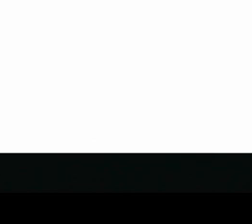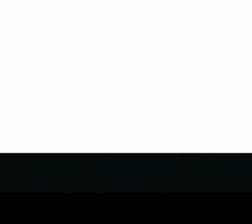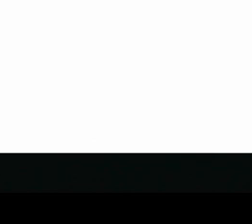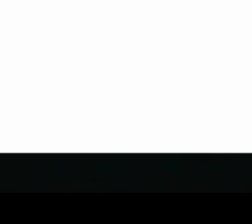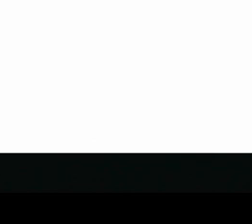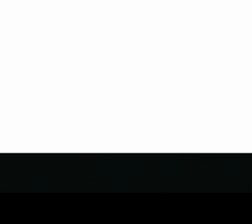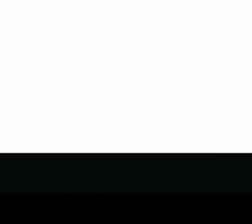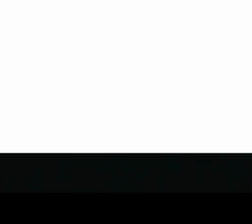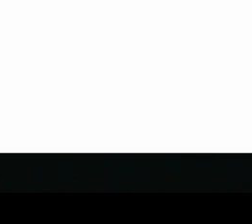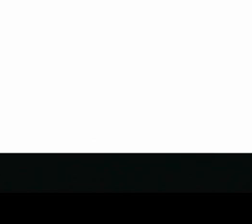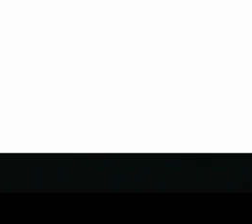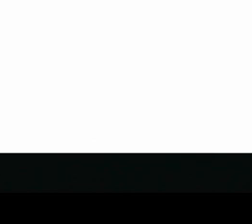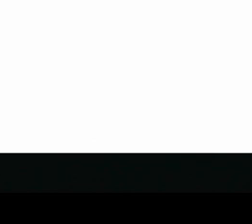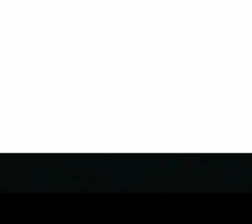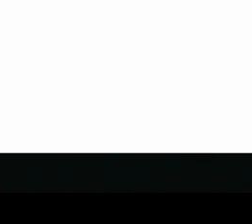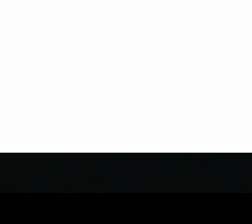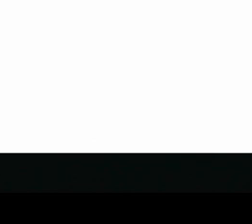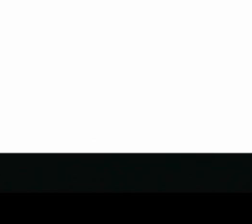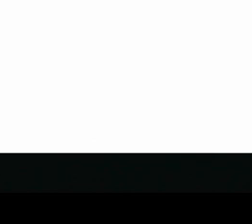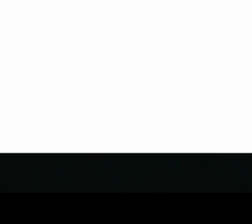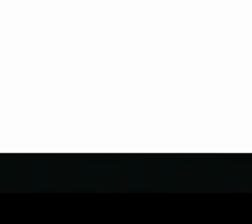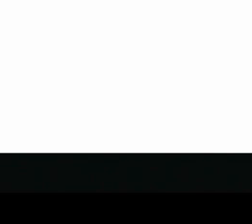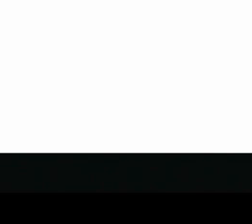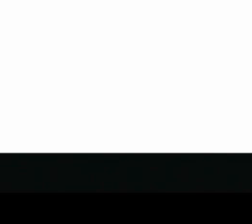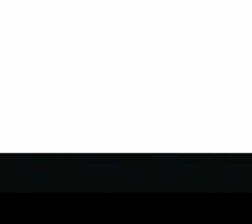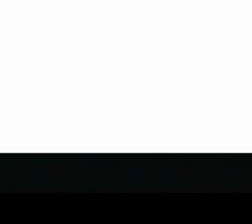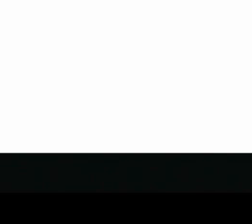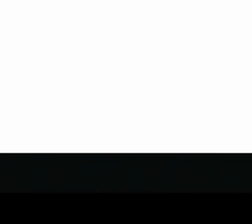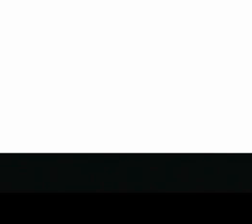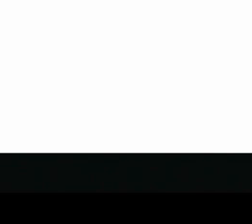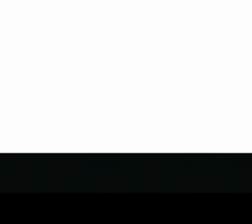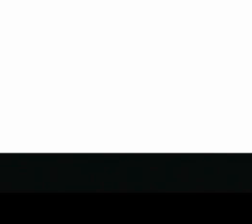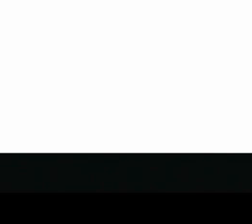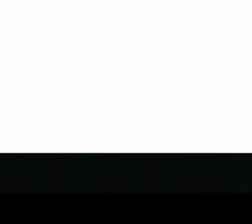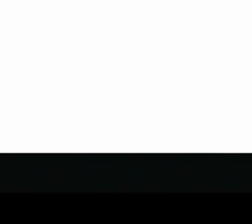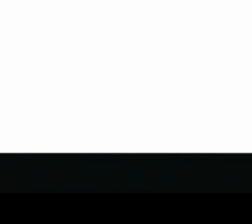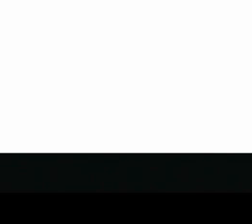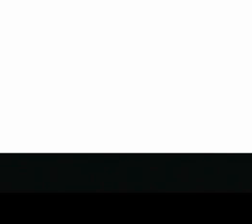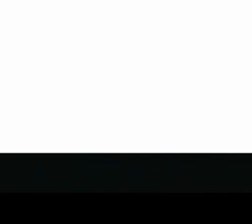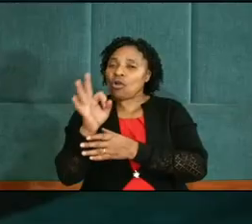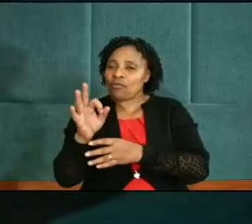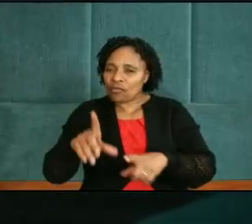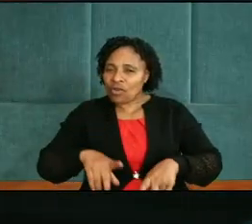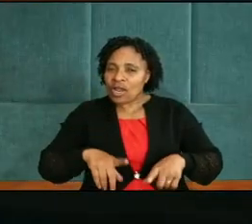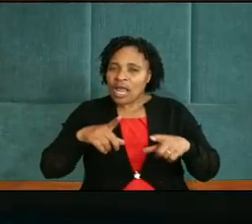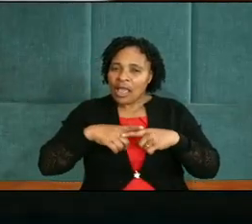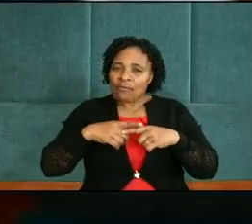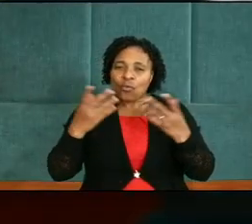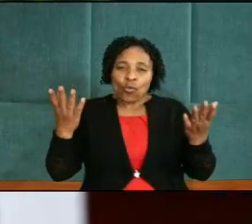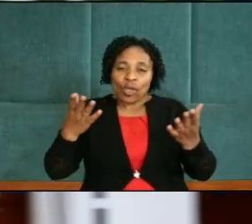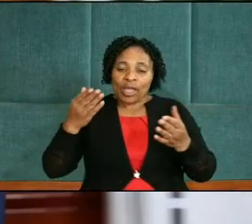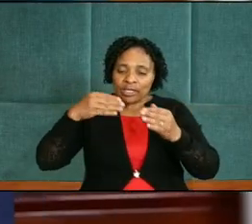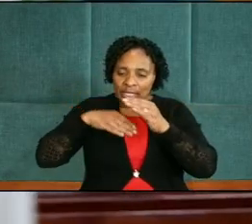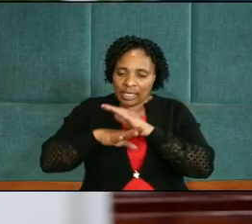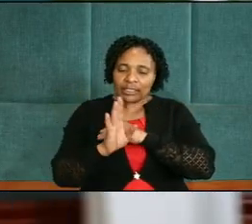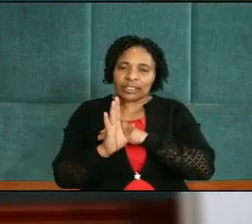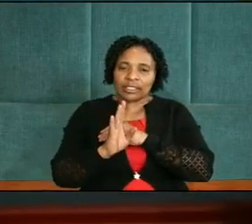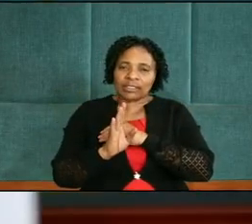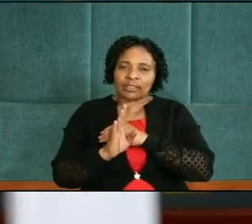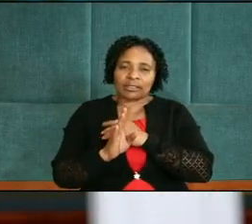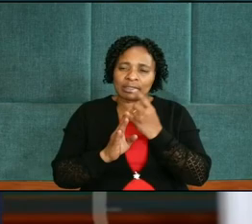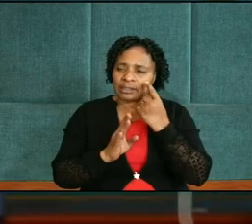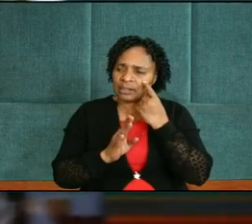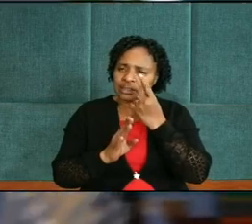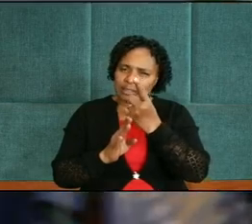commandments that they may have right to the tree of life, and they may what? Enter. So we have a little clue, a little